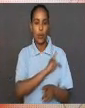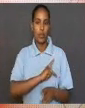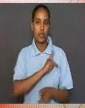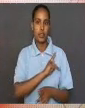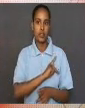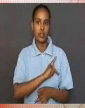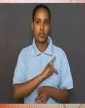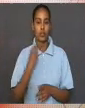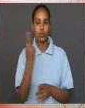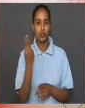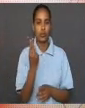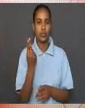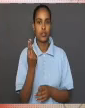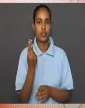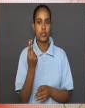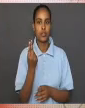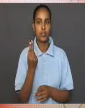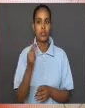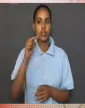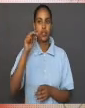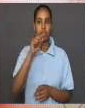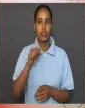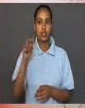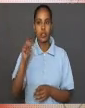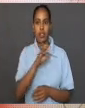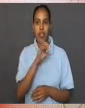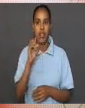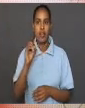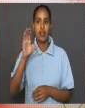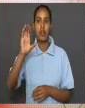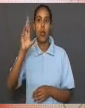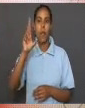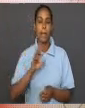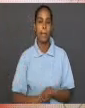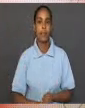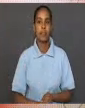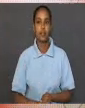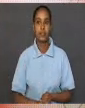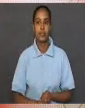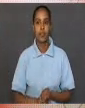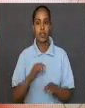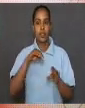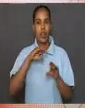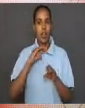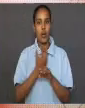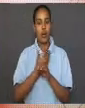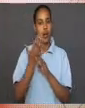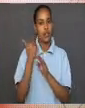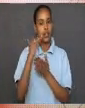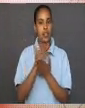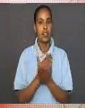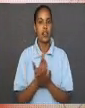properties, and uses of zinc and chromium. In our last